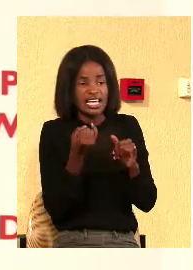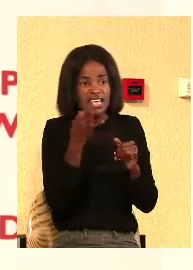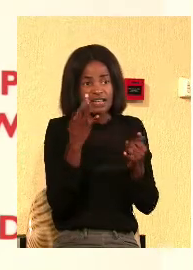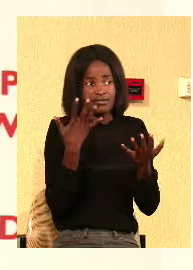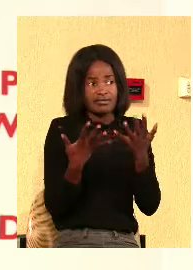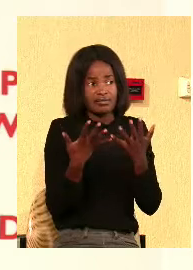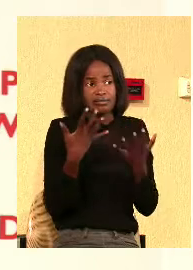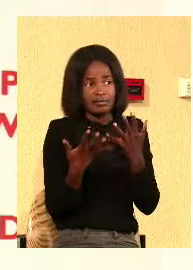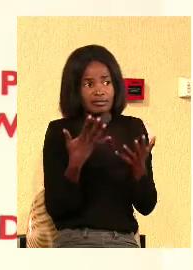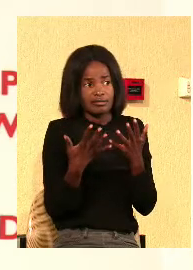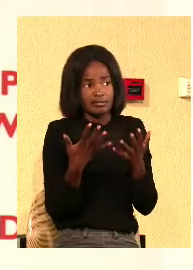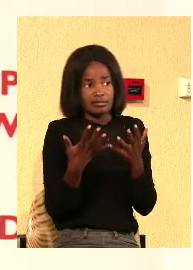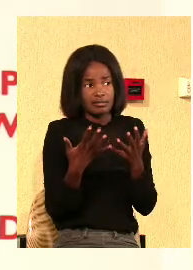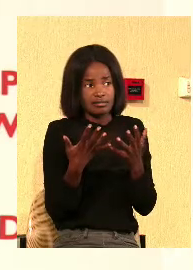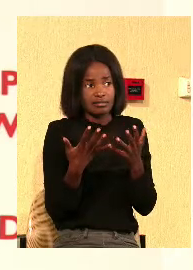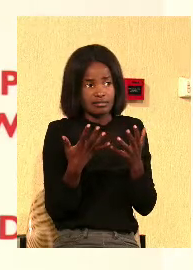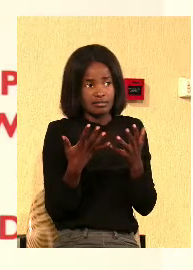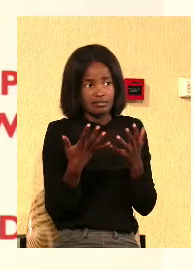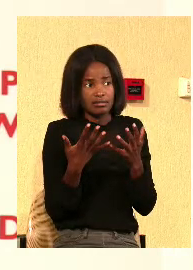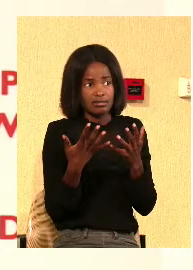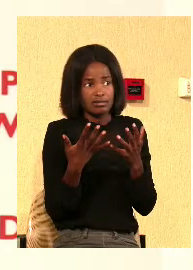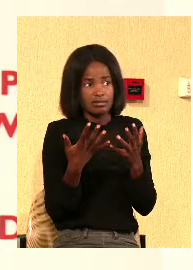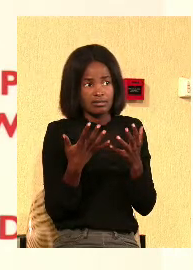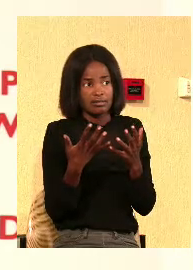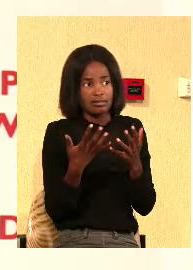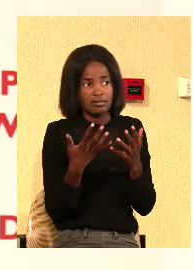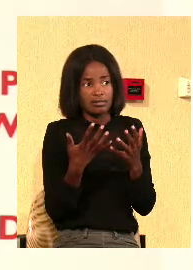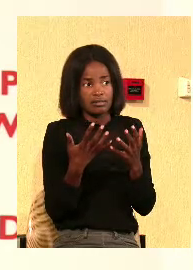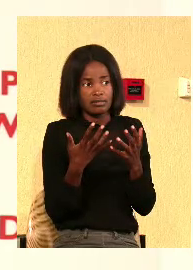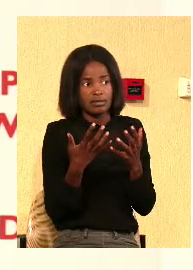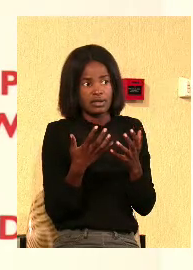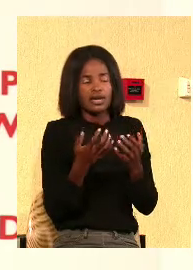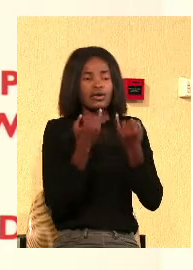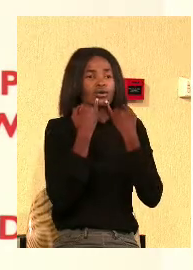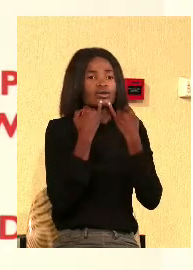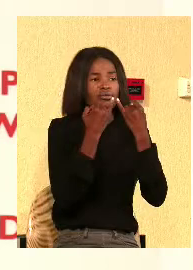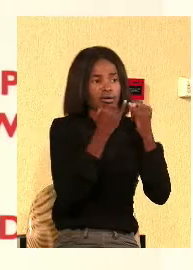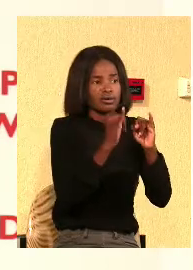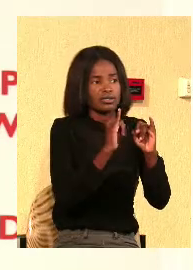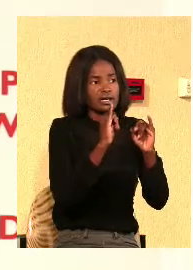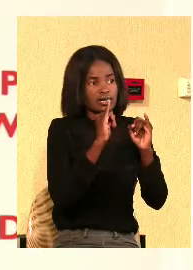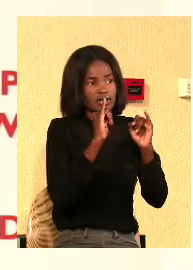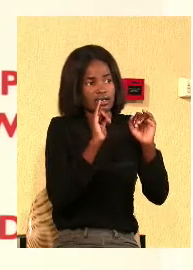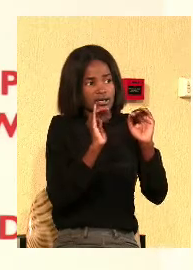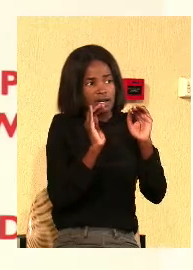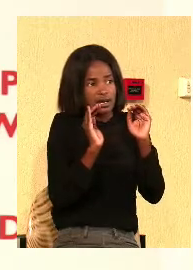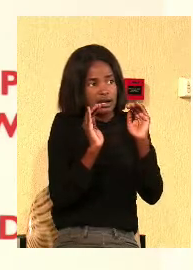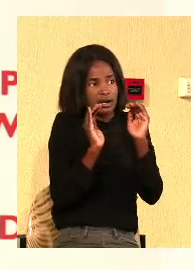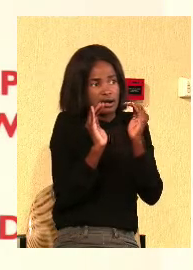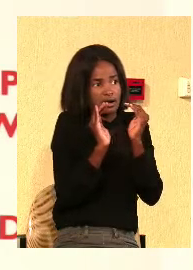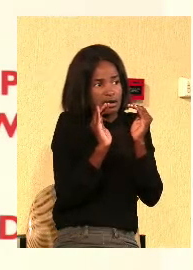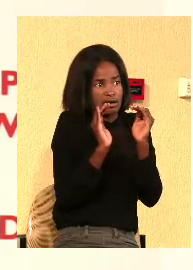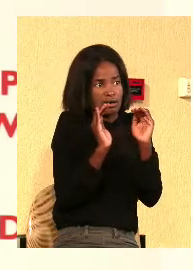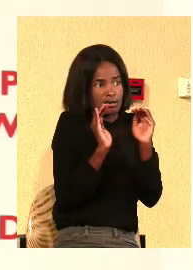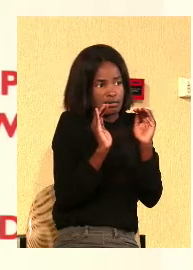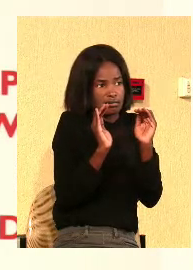not allow them, or I did not allow them to go home with the message to self-quarantine, we would have been in court almost